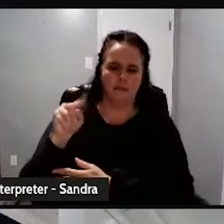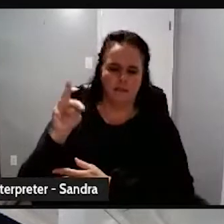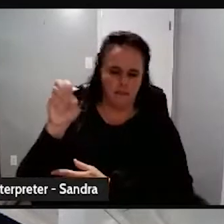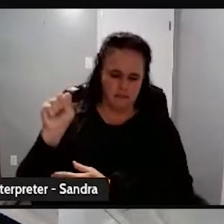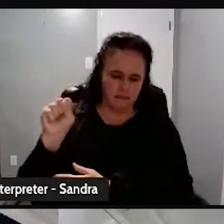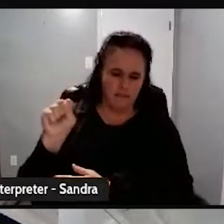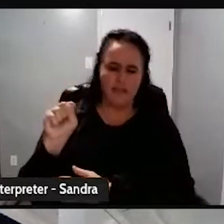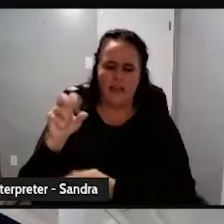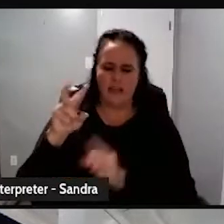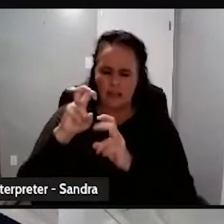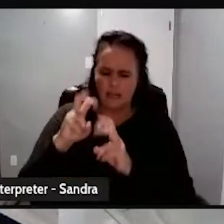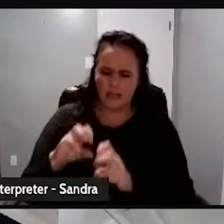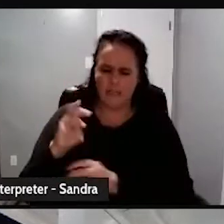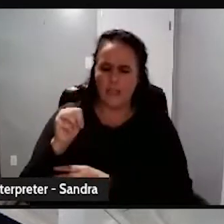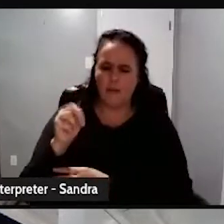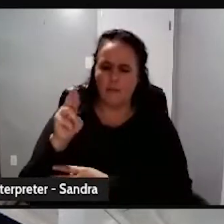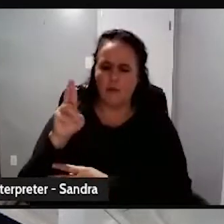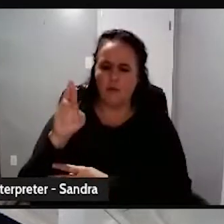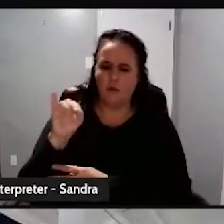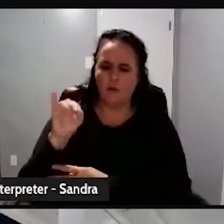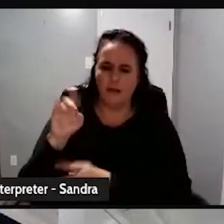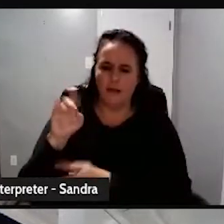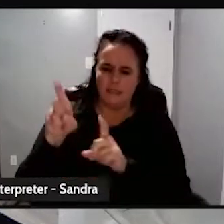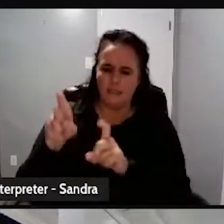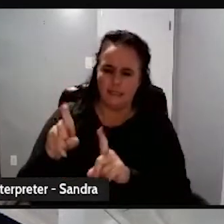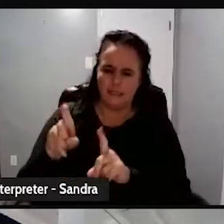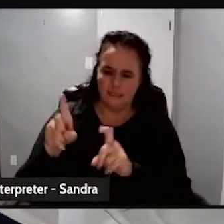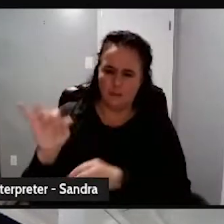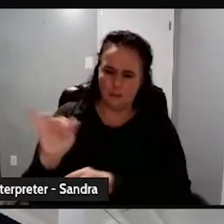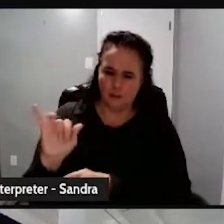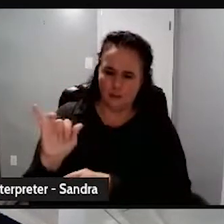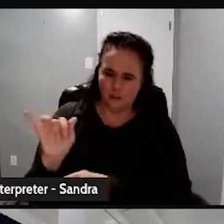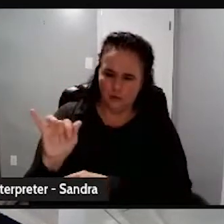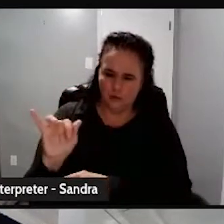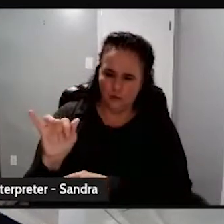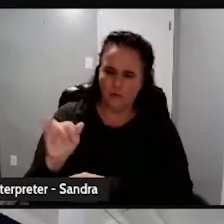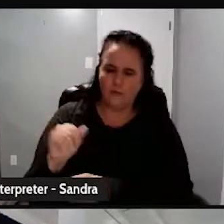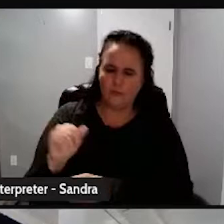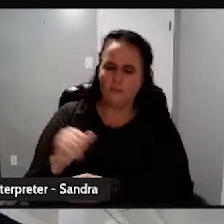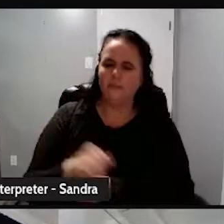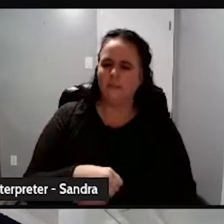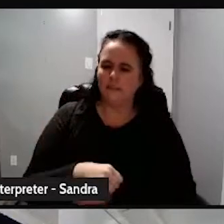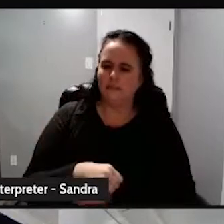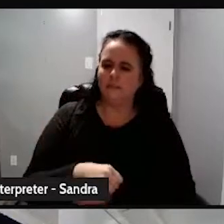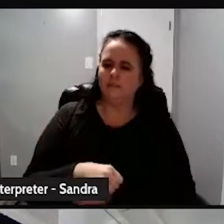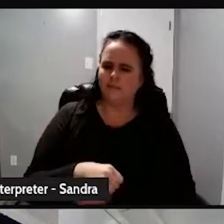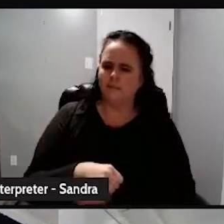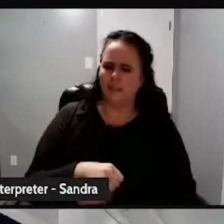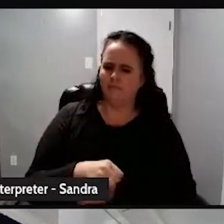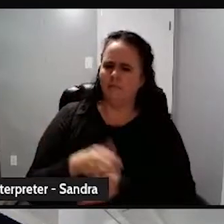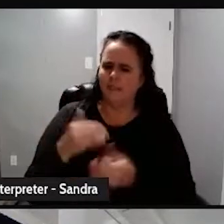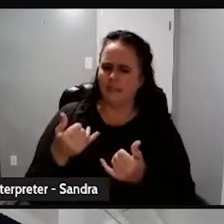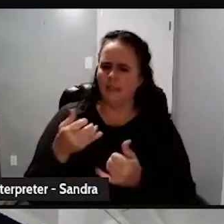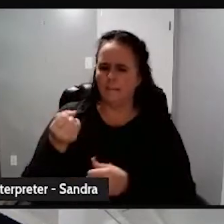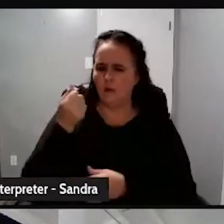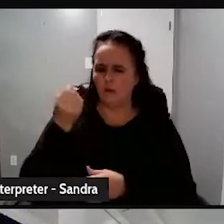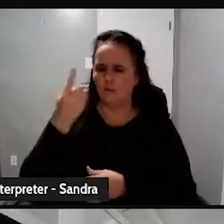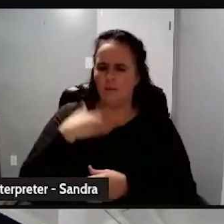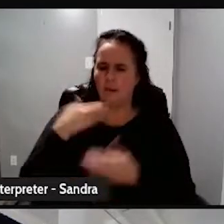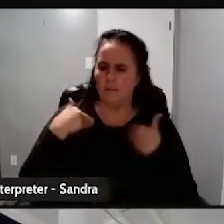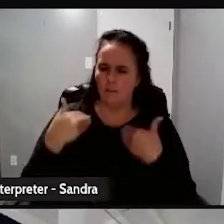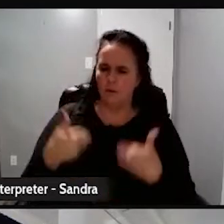and outcomes have allowed me to better understand my body and how to portray it in my art